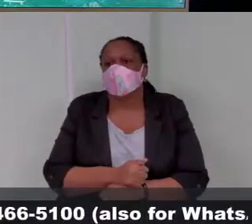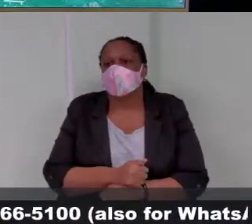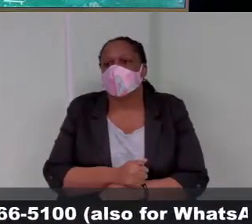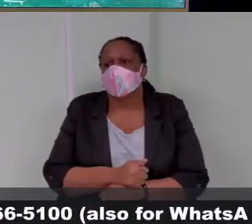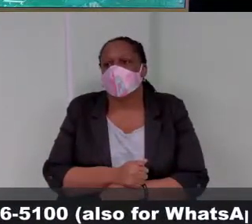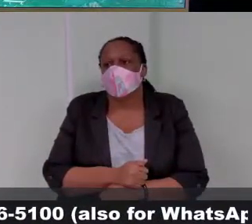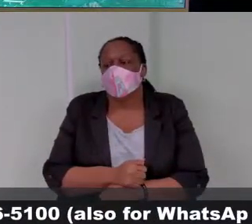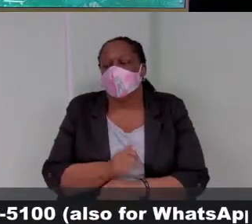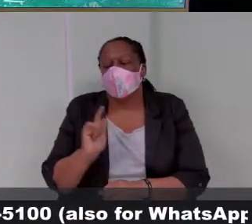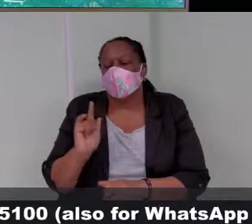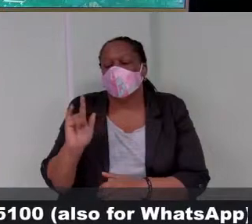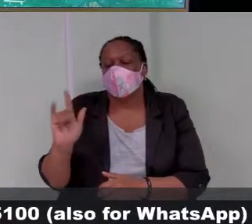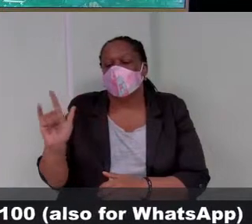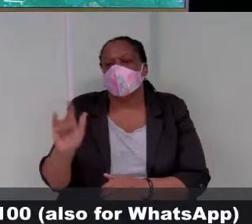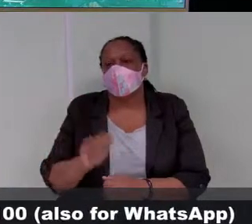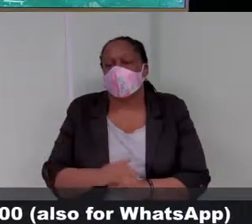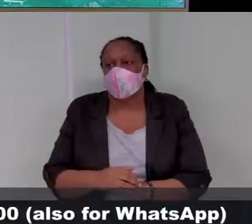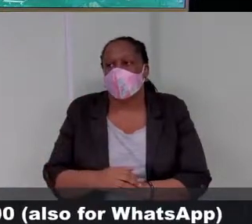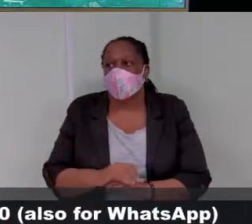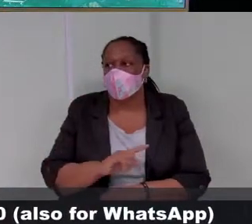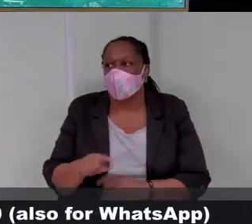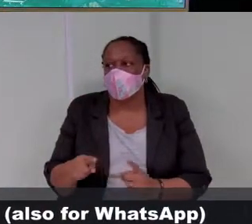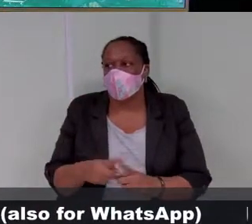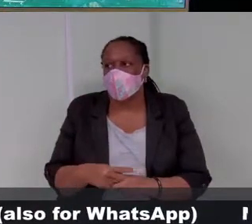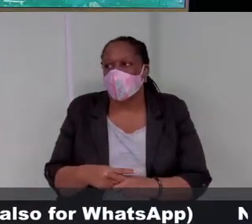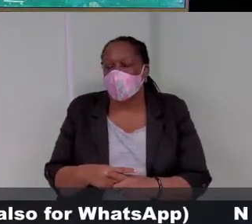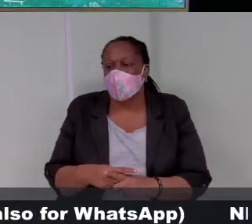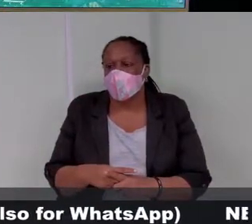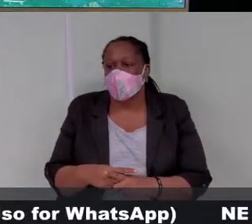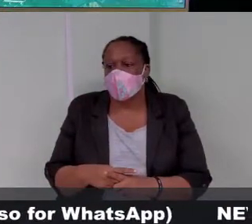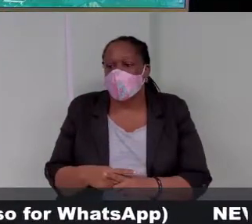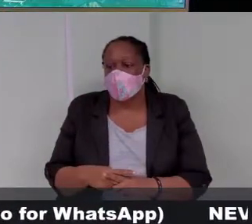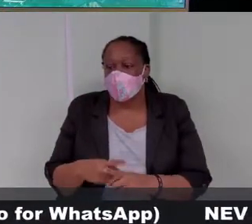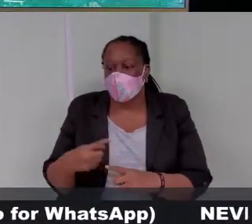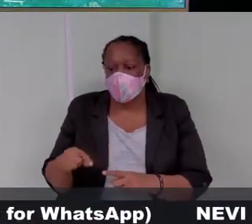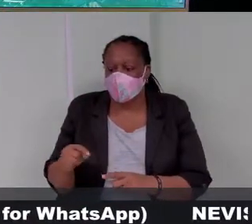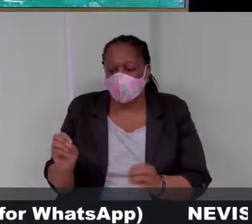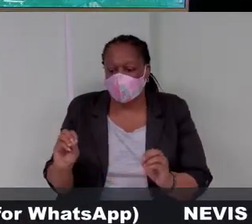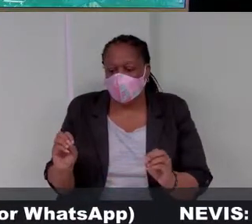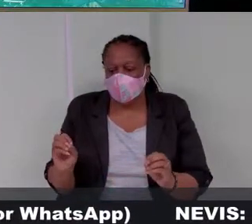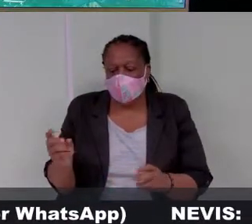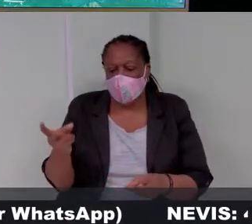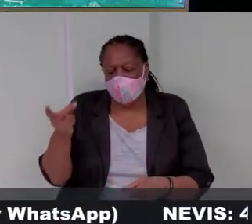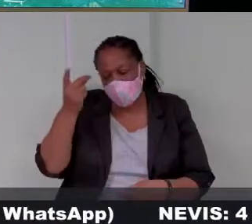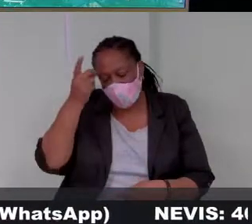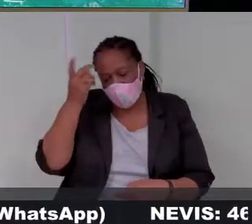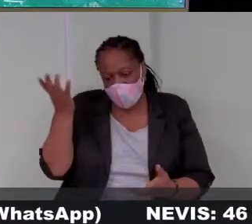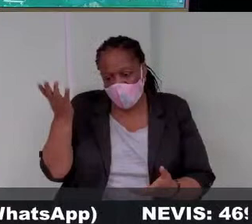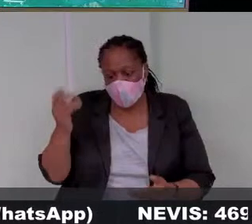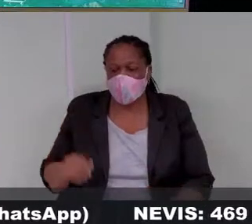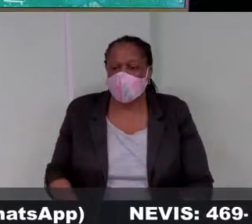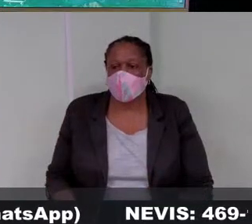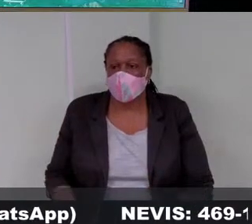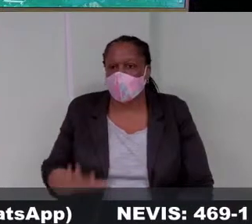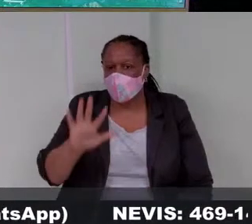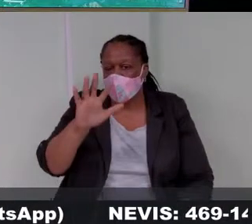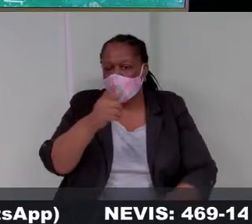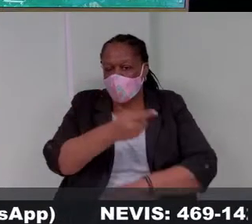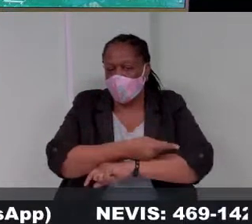Antigua. When he arrived in Antigua, he was negative. He was tested 5 days